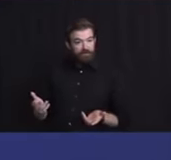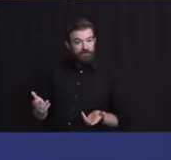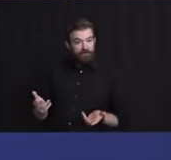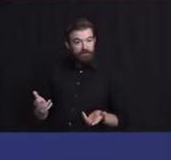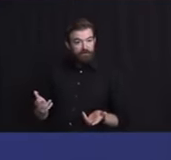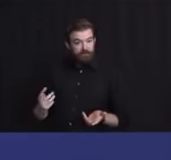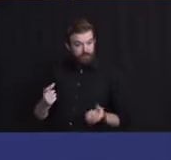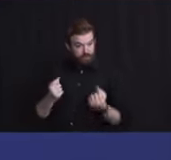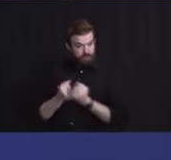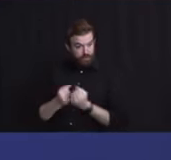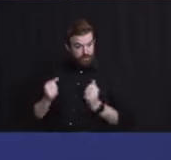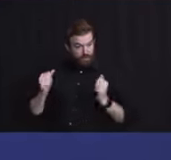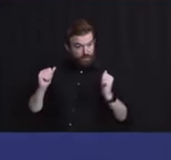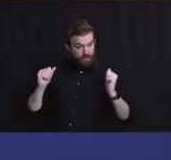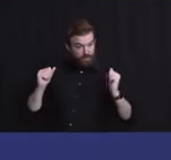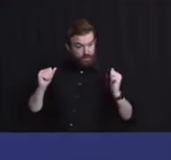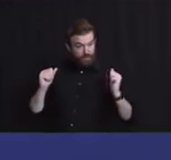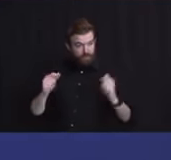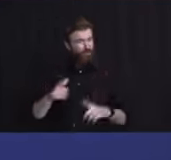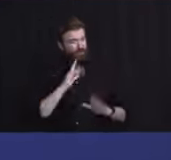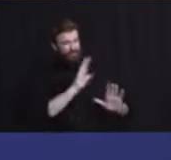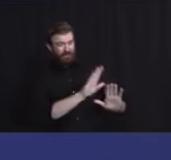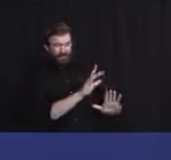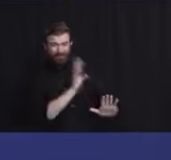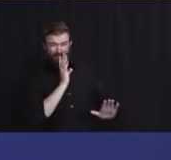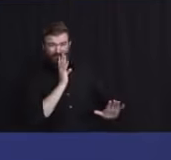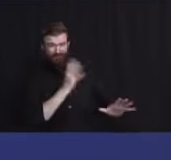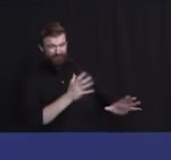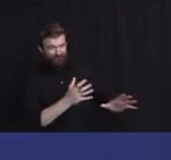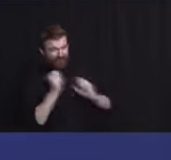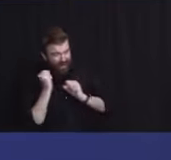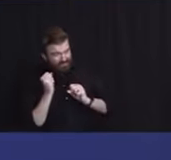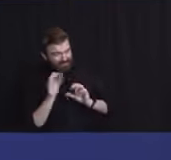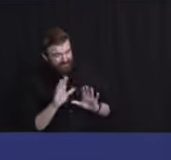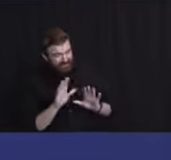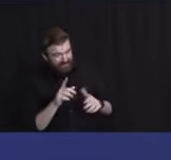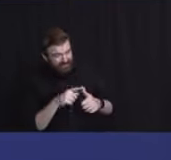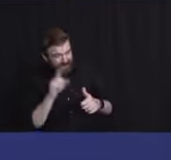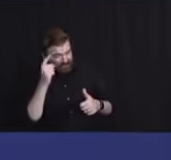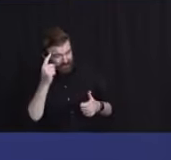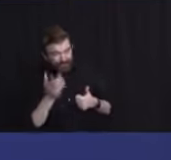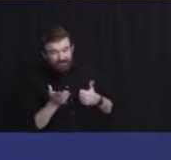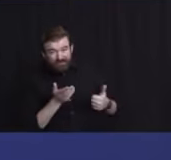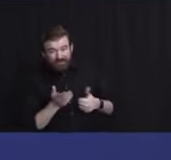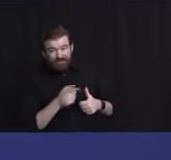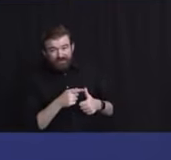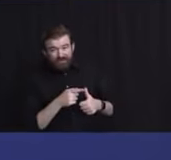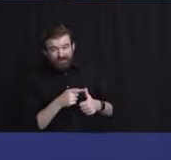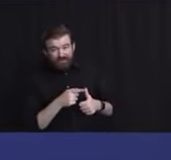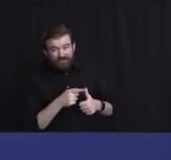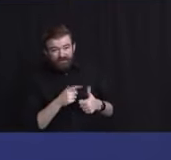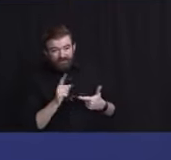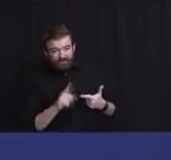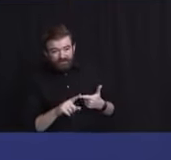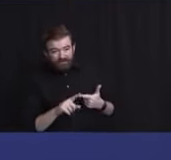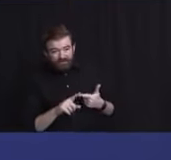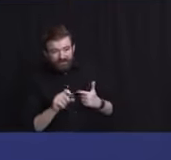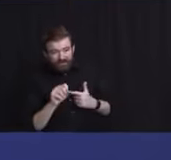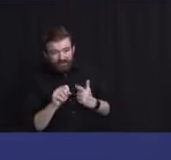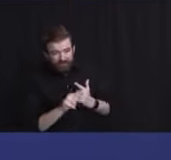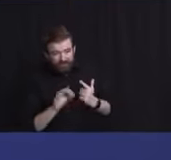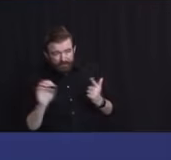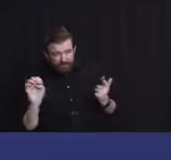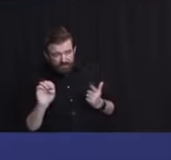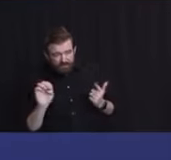I missed you went so fast. I got government services, Government public services, health, then what was public the health next one? emergencies. Does any of this affect the